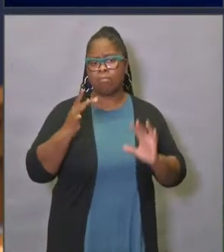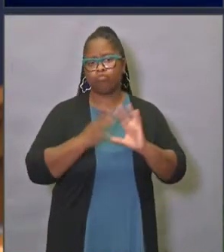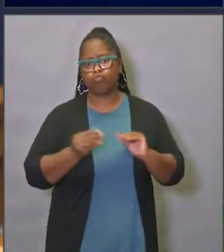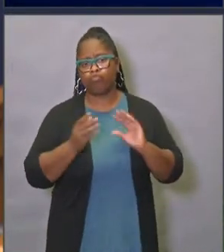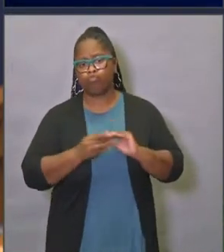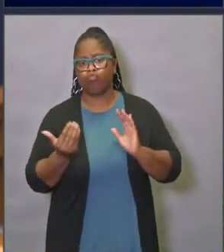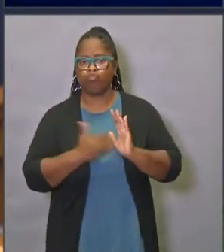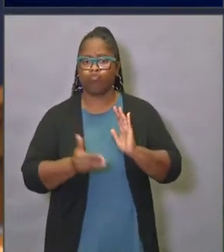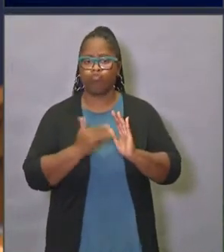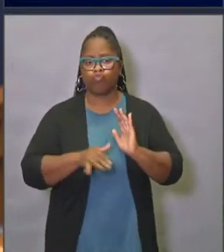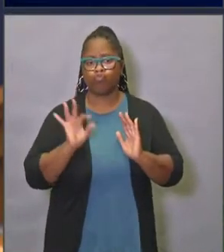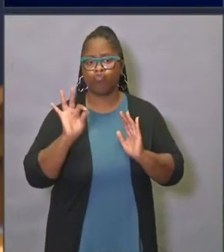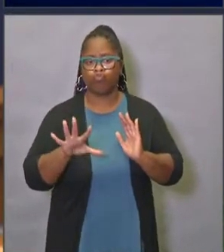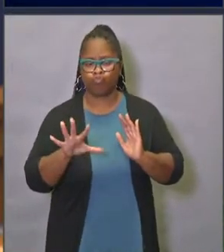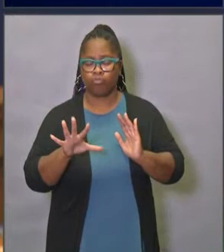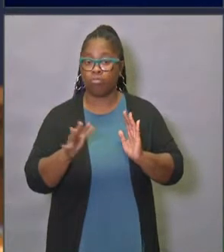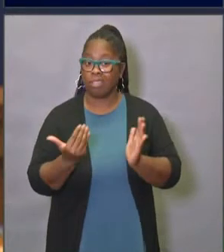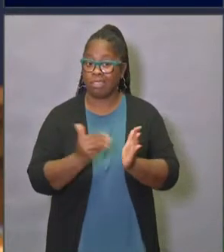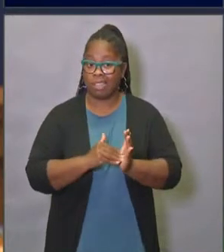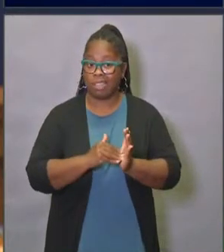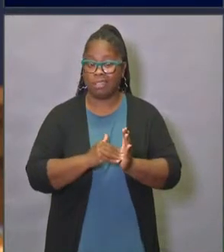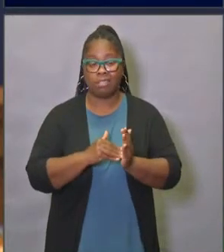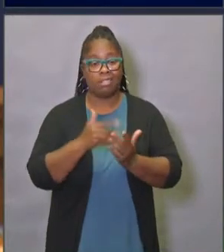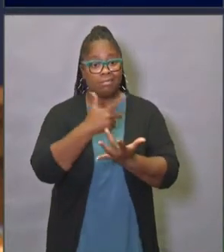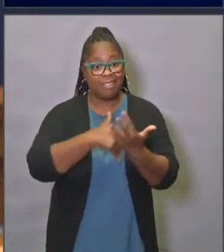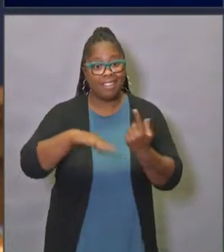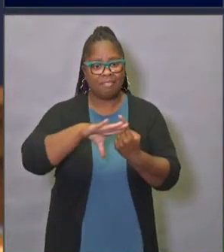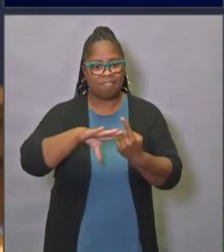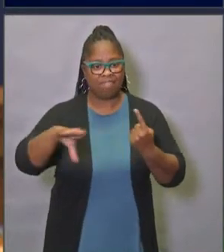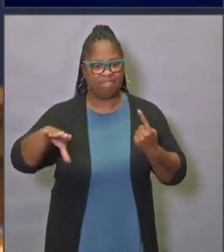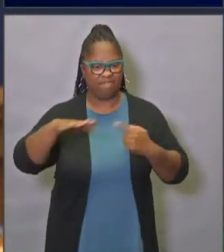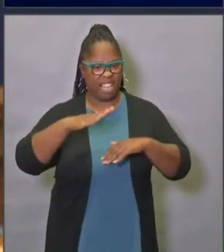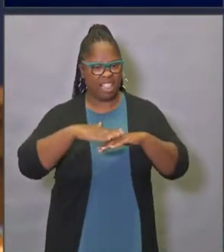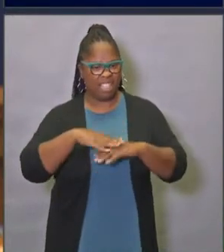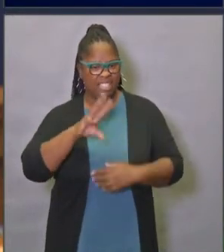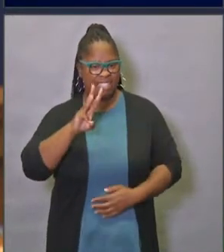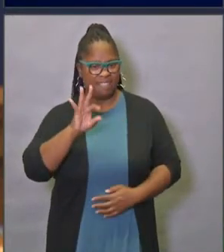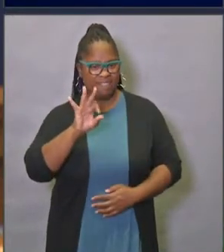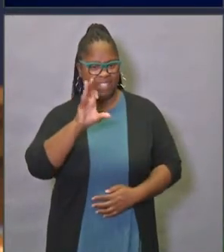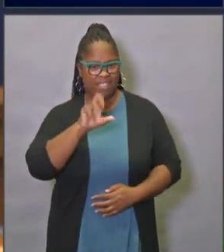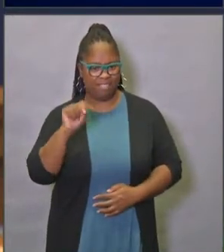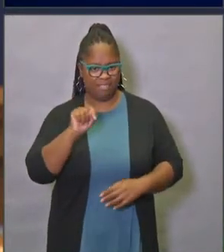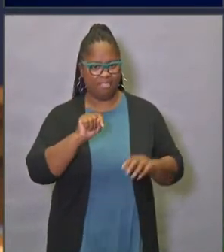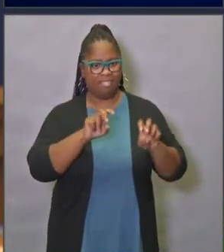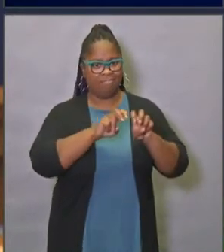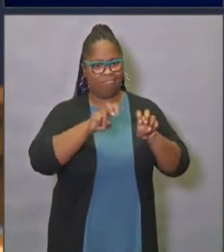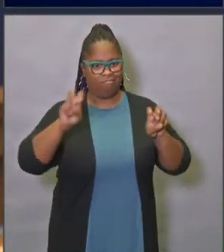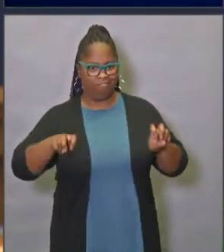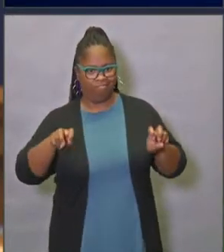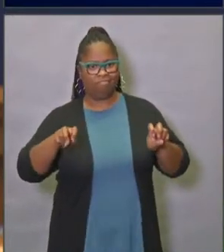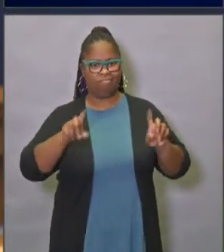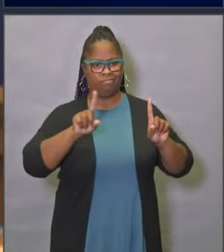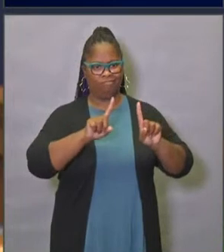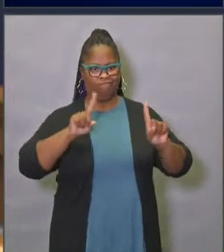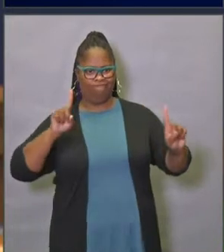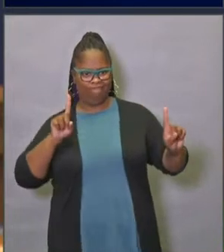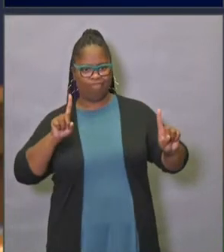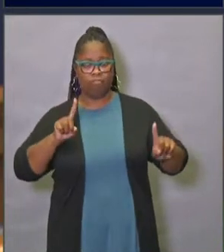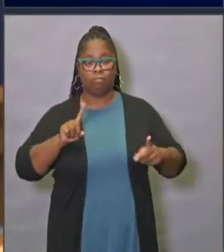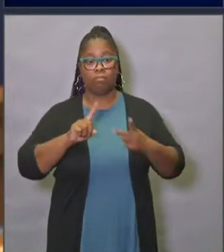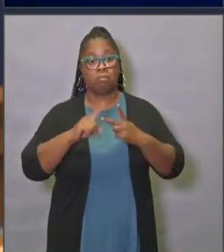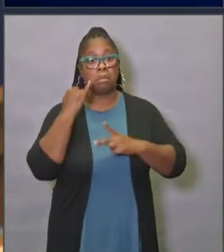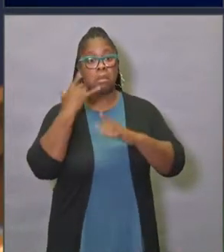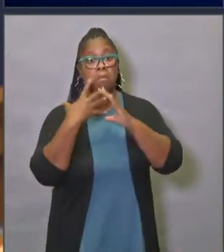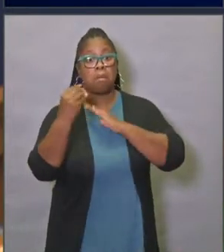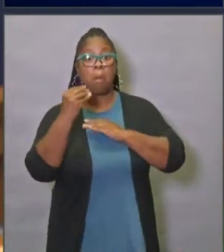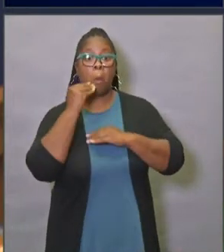worth repeating. Please remember to keep your distance of at least 6 feet. Always wear a cloth face covering when you're out of your